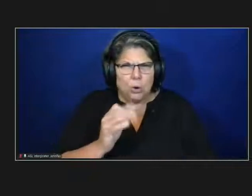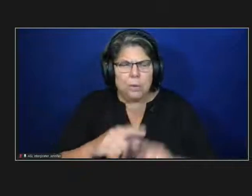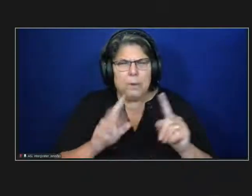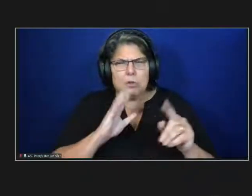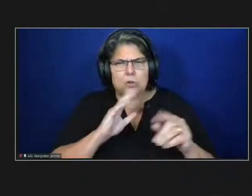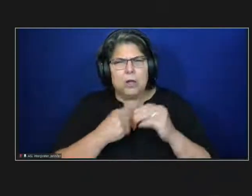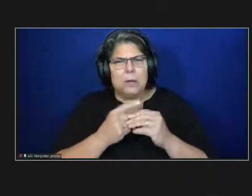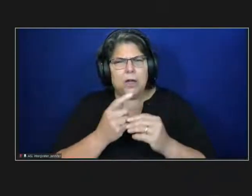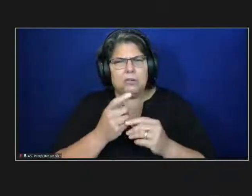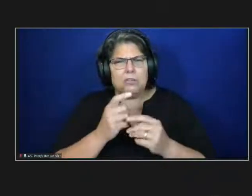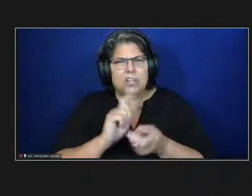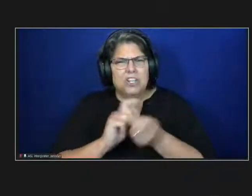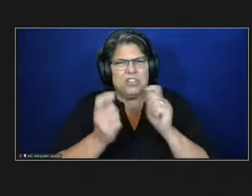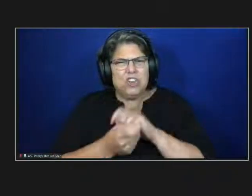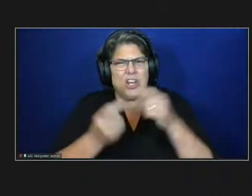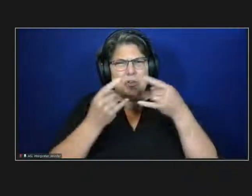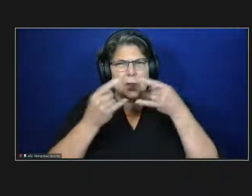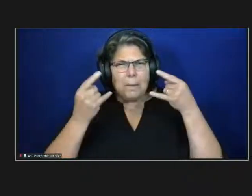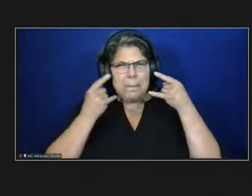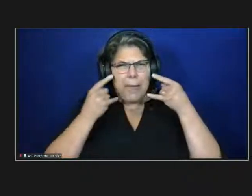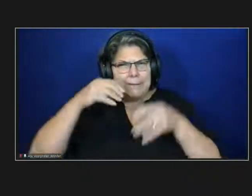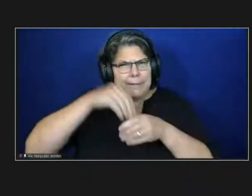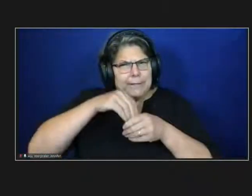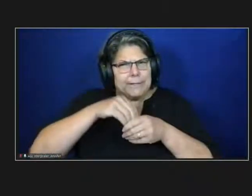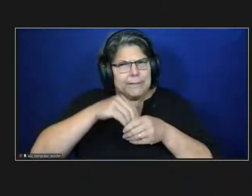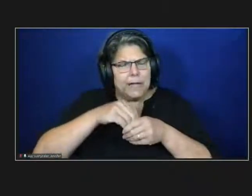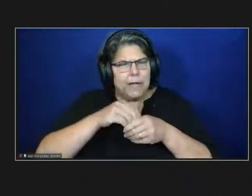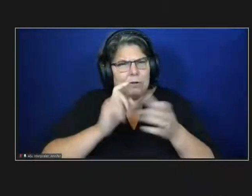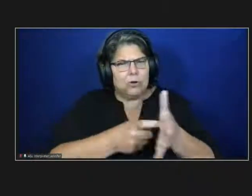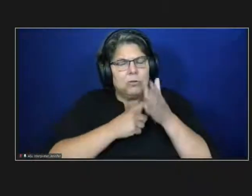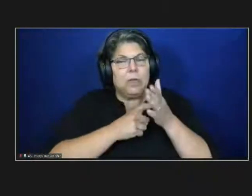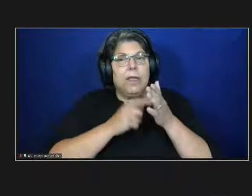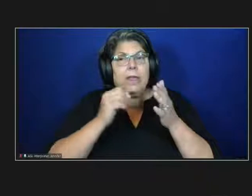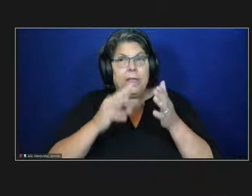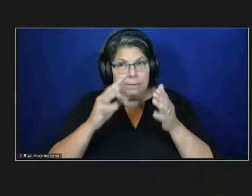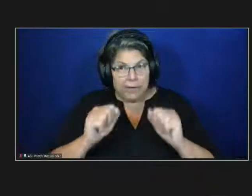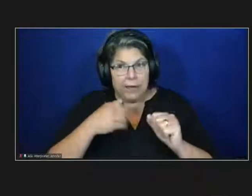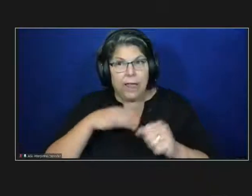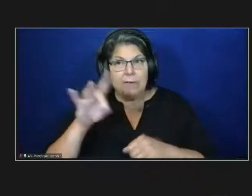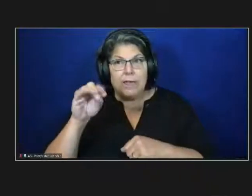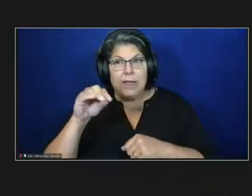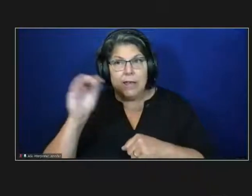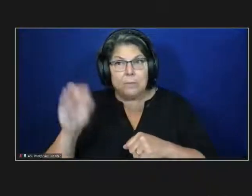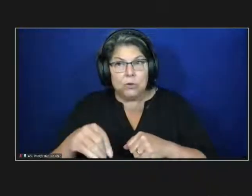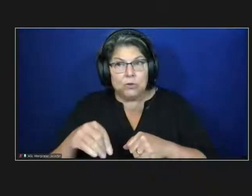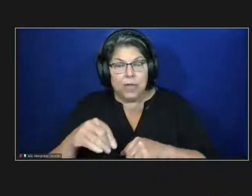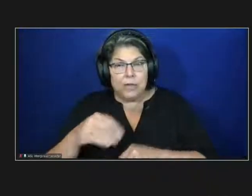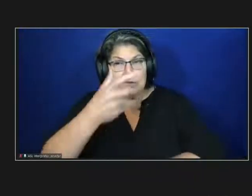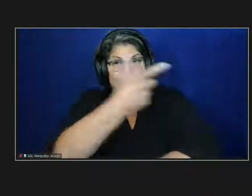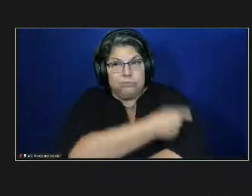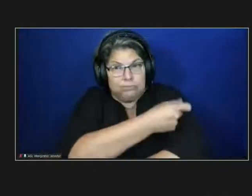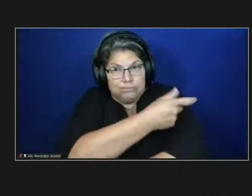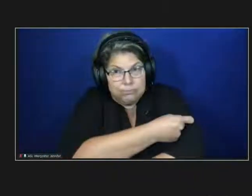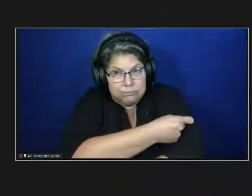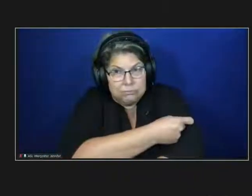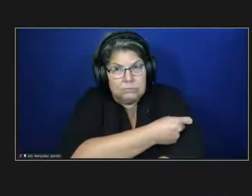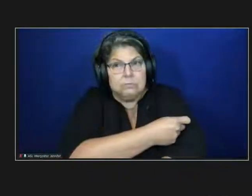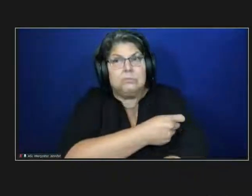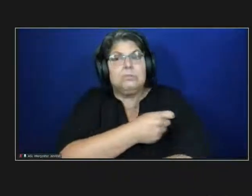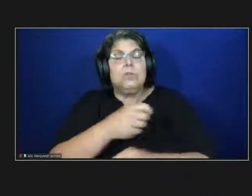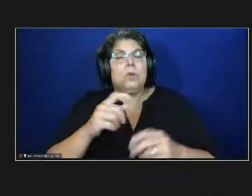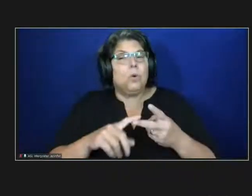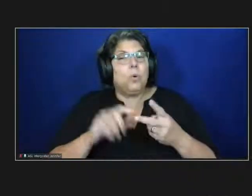some mask inside orders if they could get to 80% vaccinated or lower COVID numbers. Is